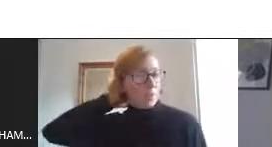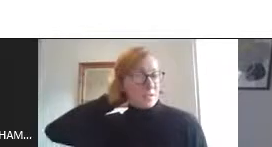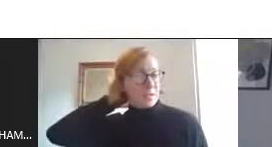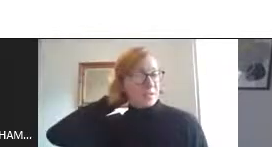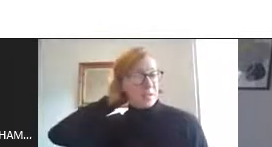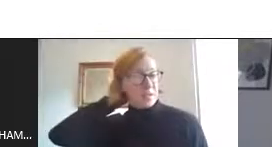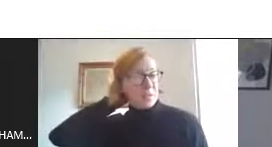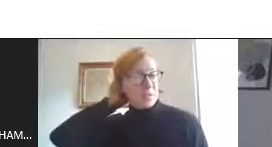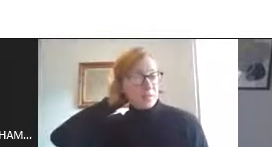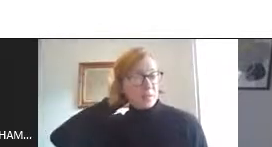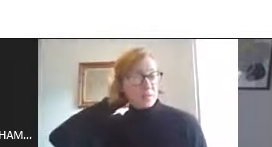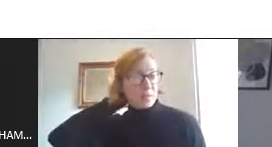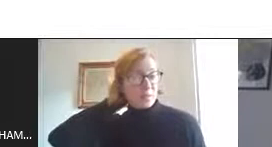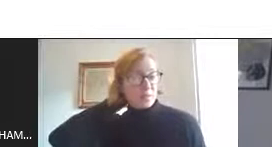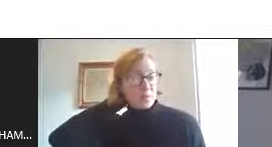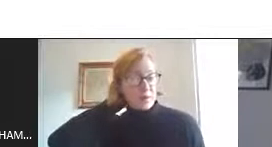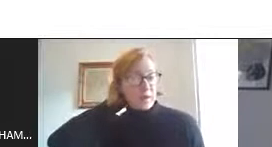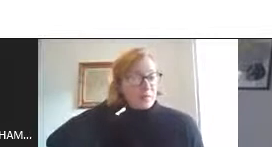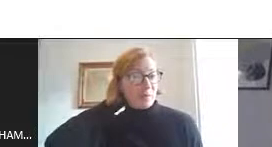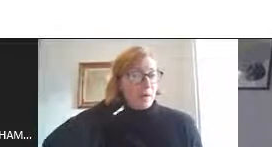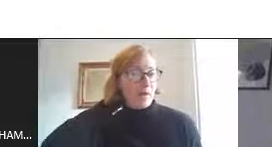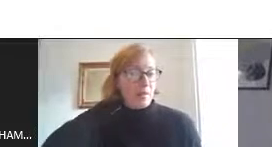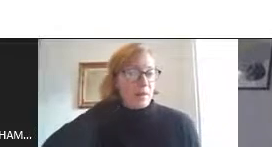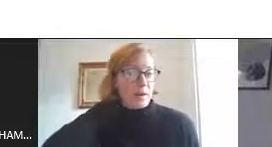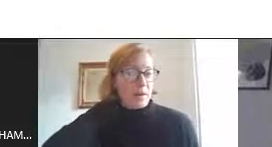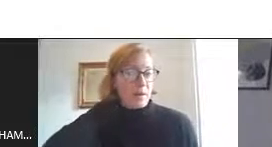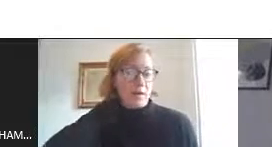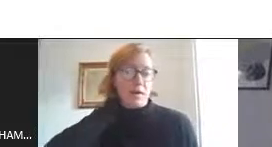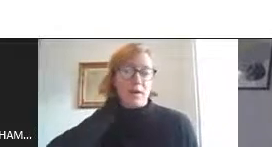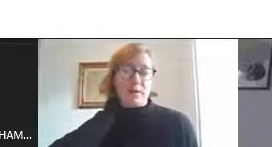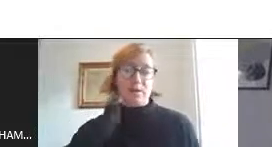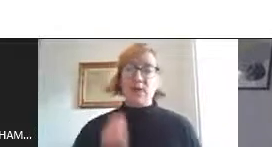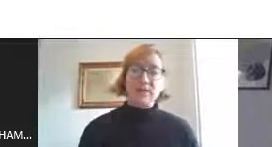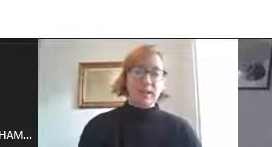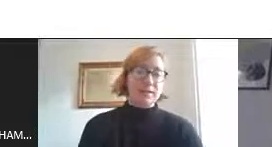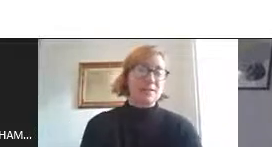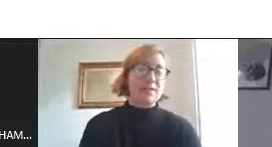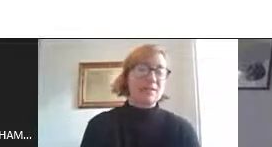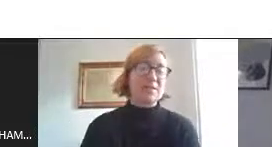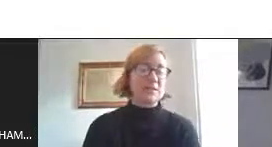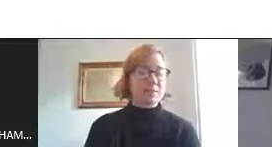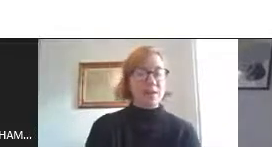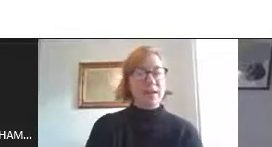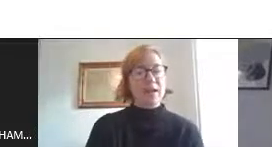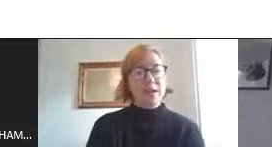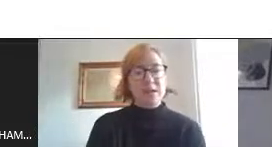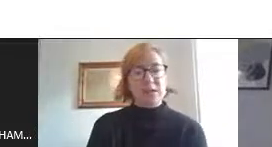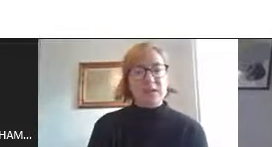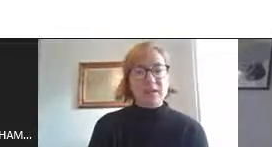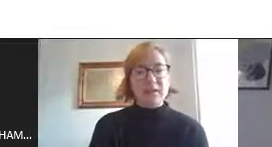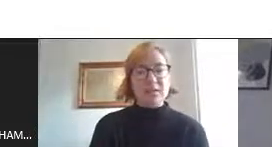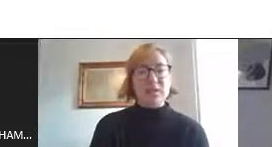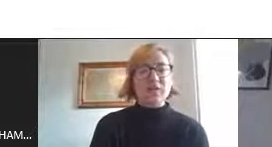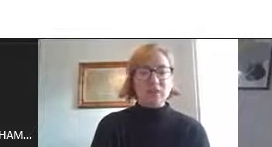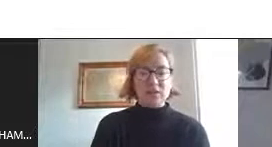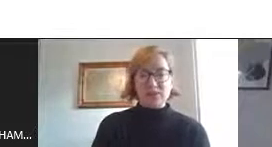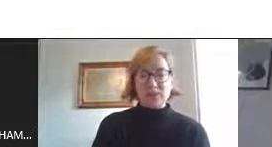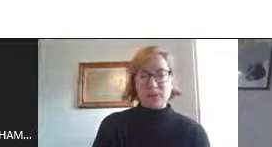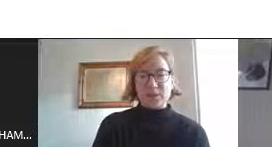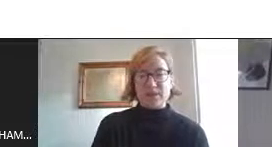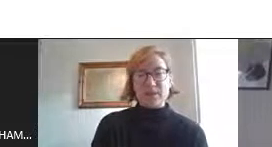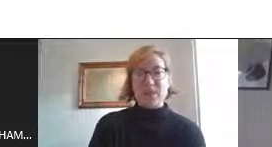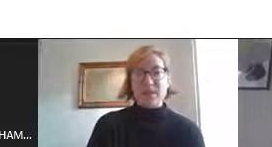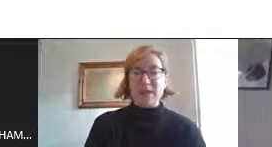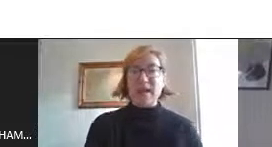So what is selective mutism? So the DSM-5 defines it as the persistent failure to speak in specific